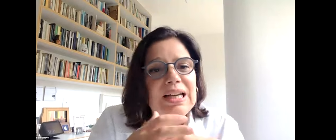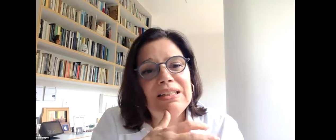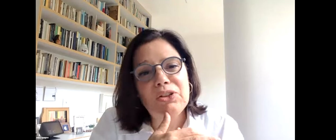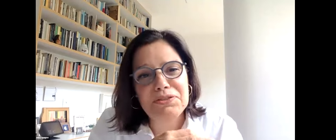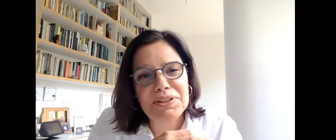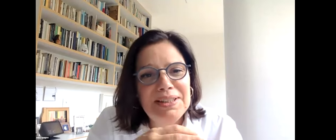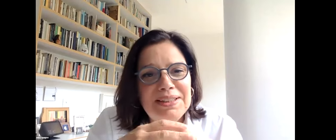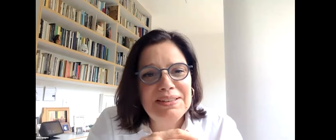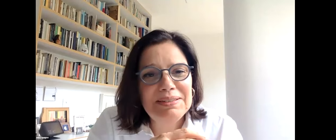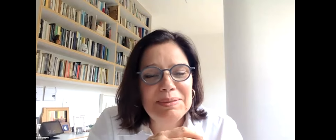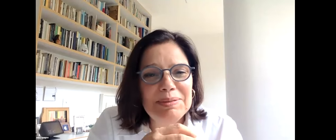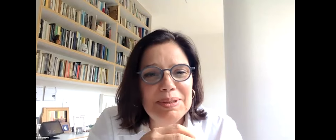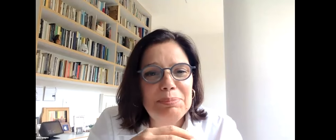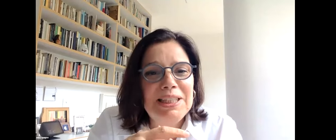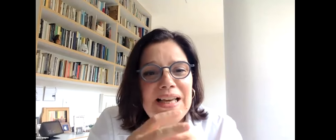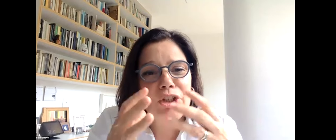another kind of